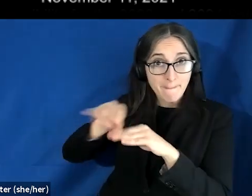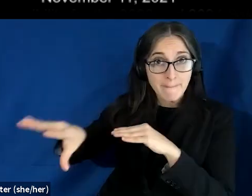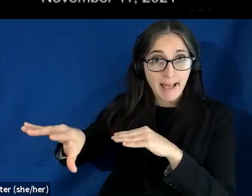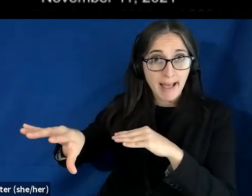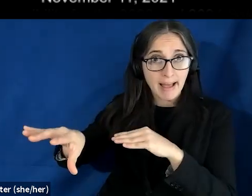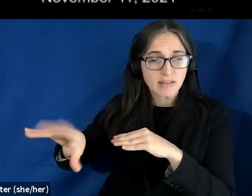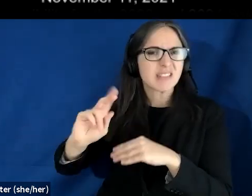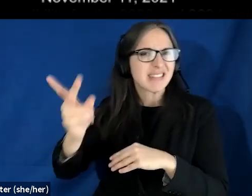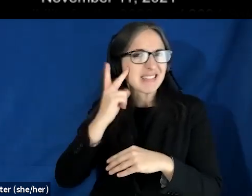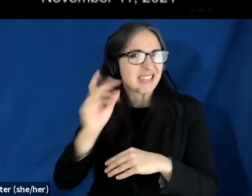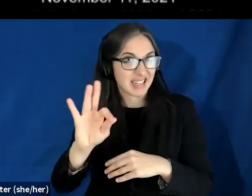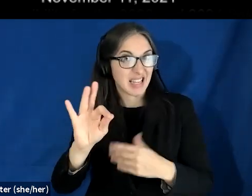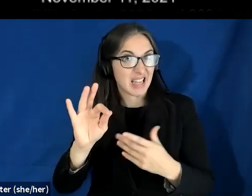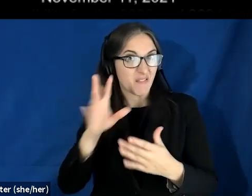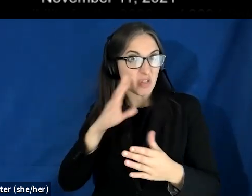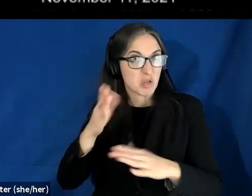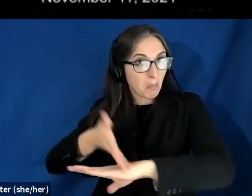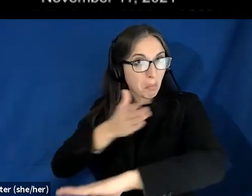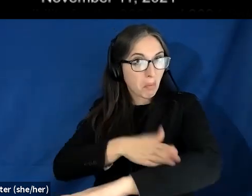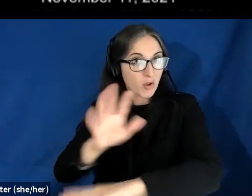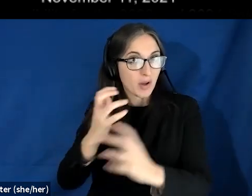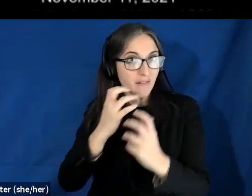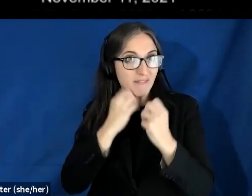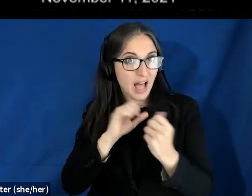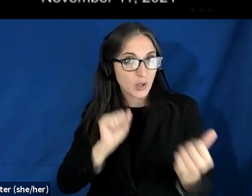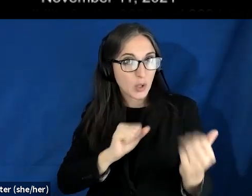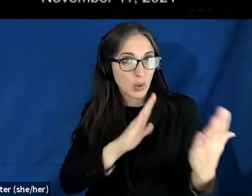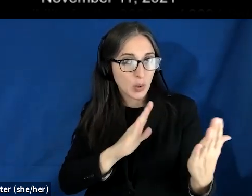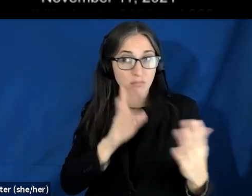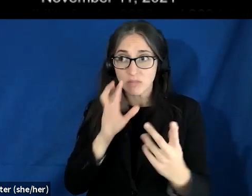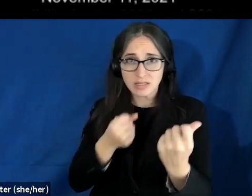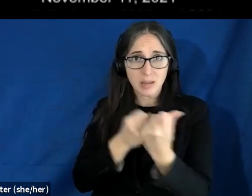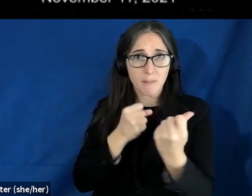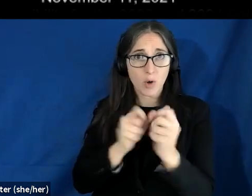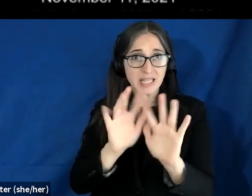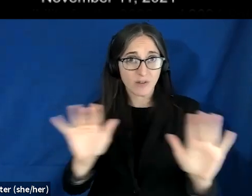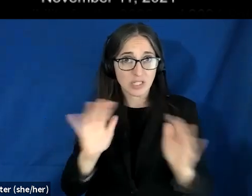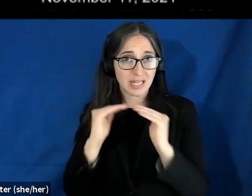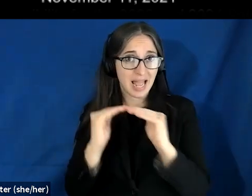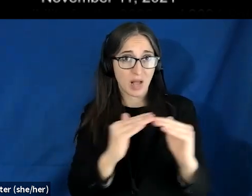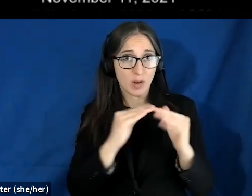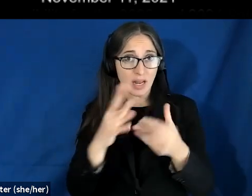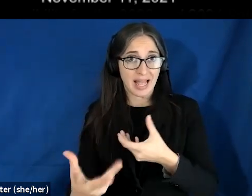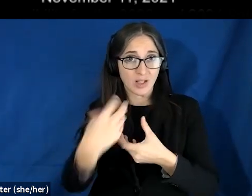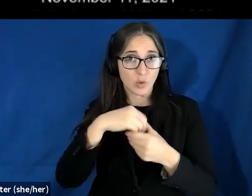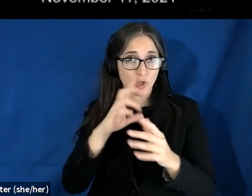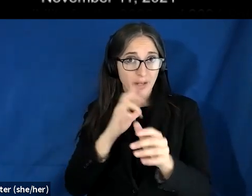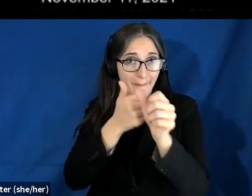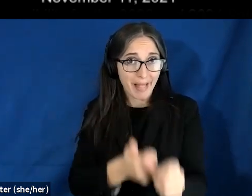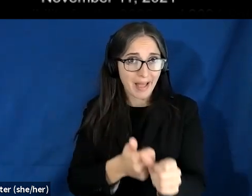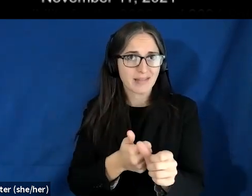your values. How do they support diversity, equity, inclusion, and compliance? And then how can we modify those to make them even